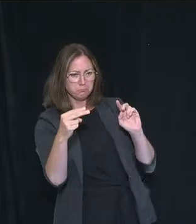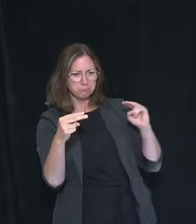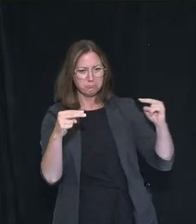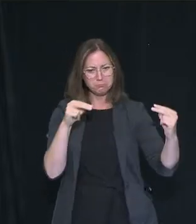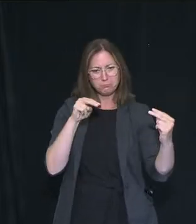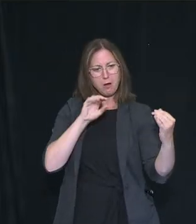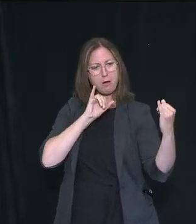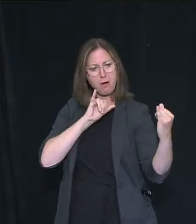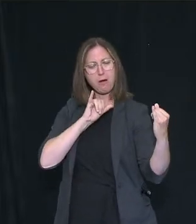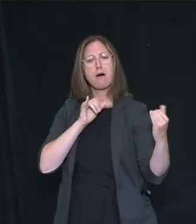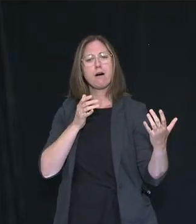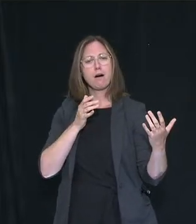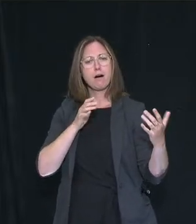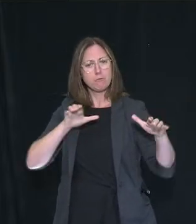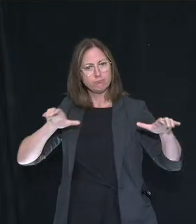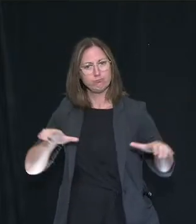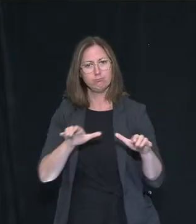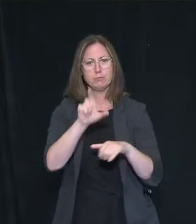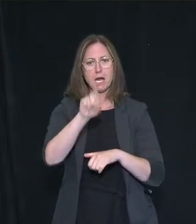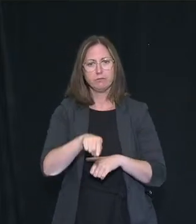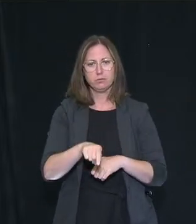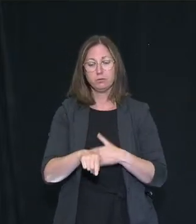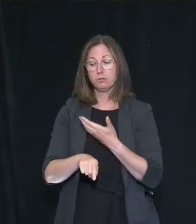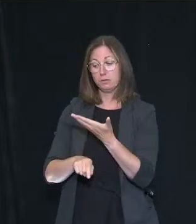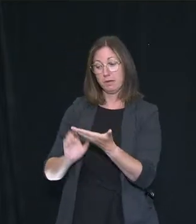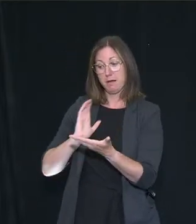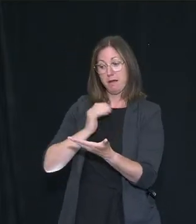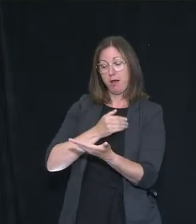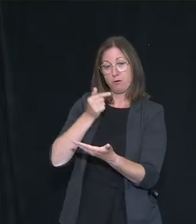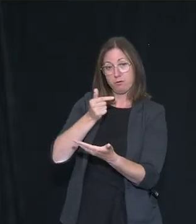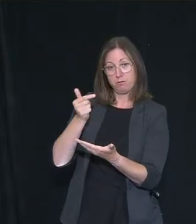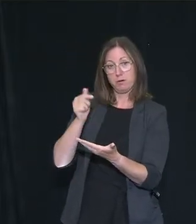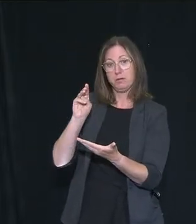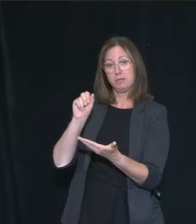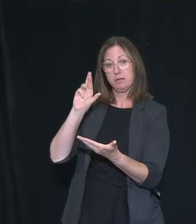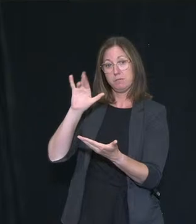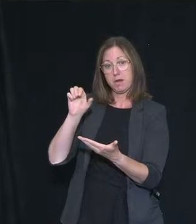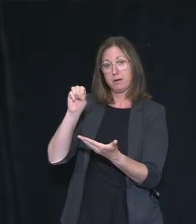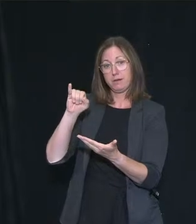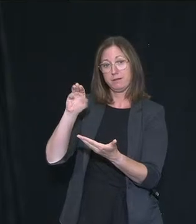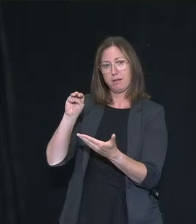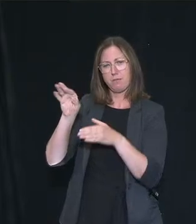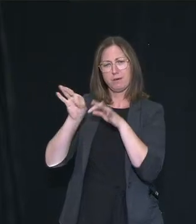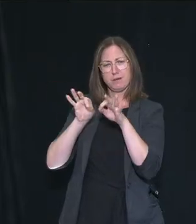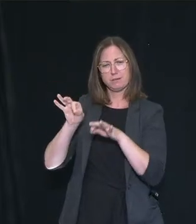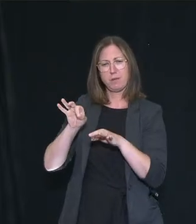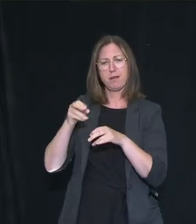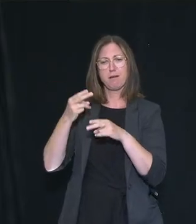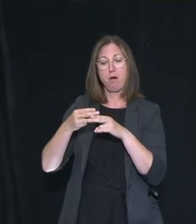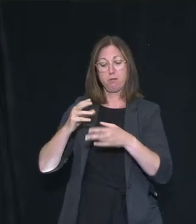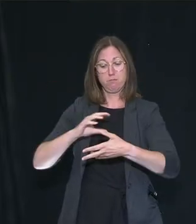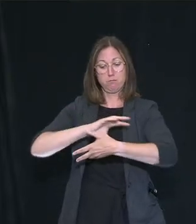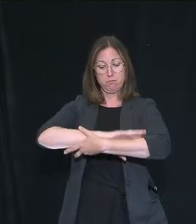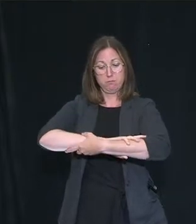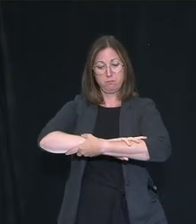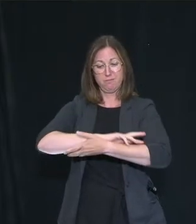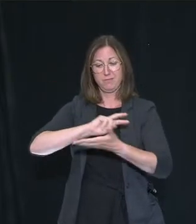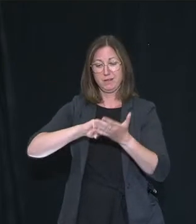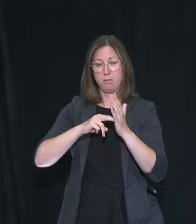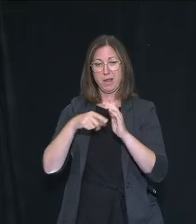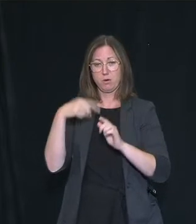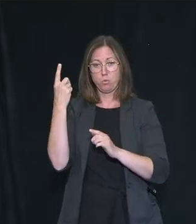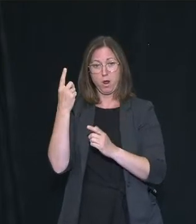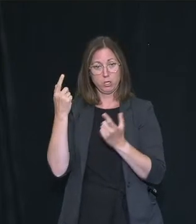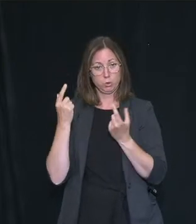action. Our Governor General talks often about how reconciliation is not a single act, but